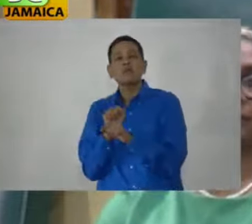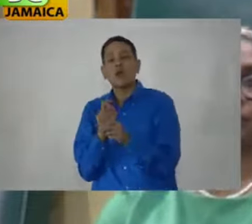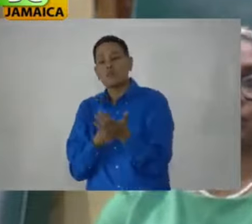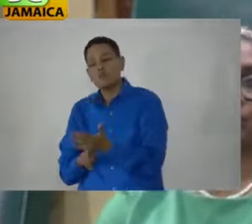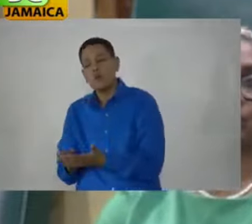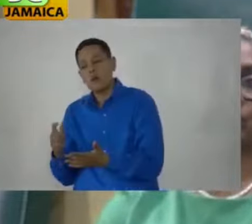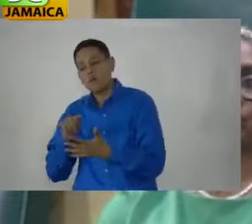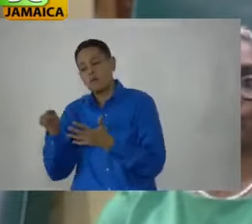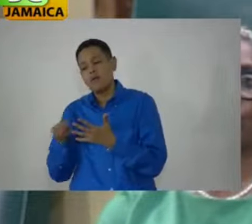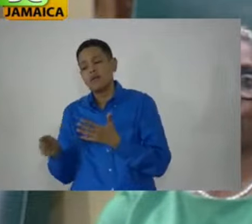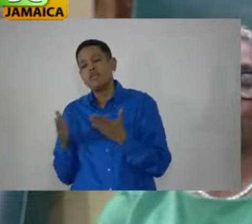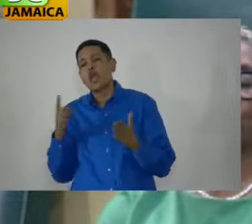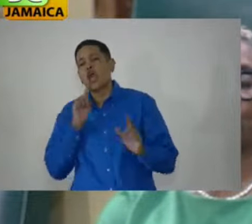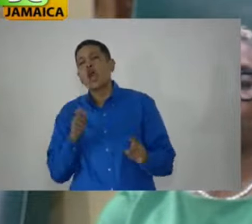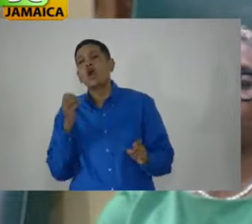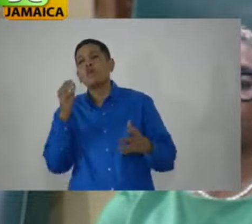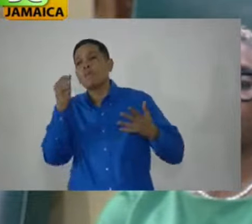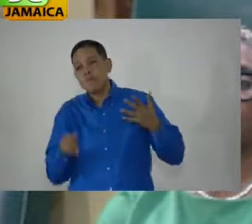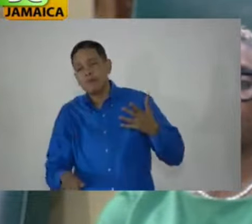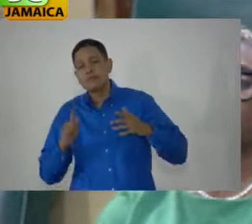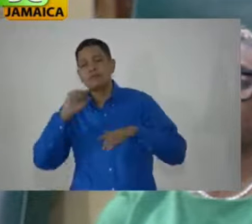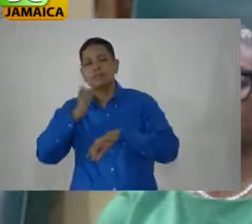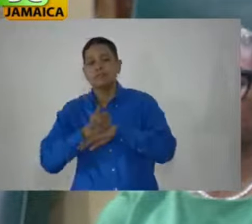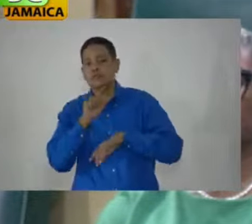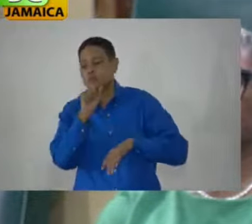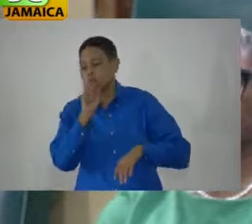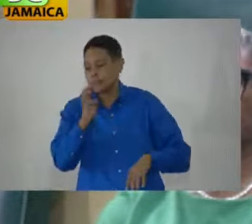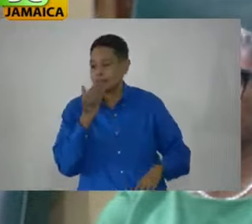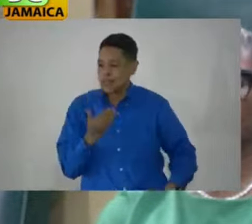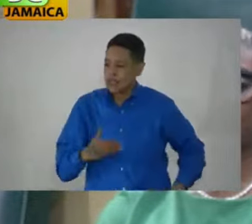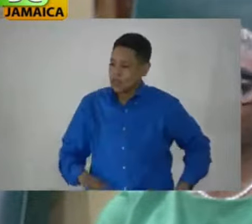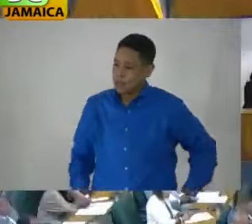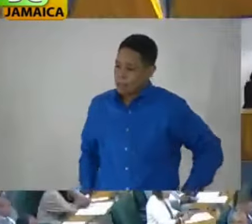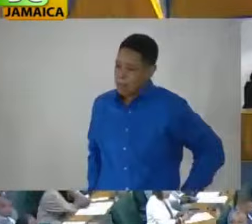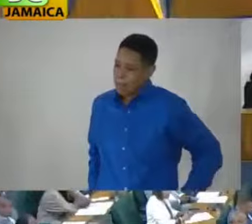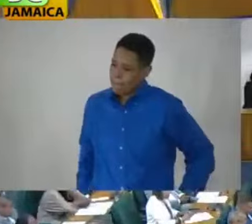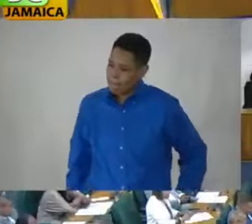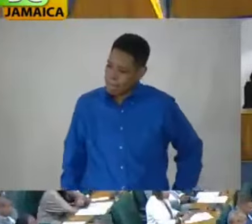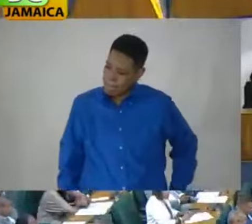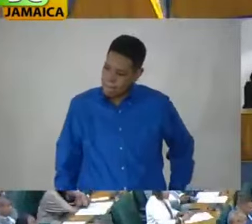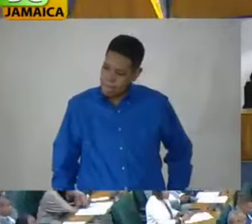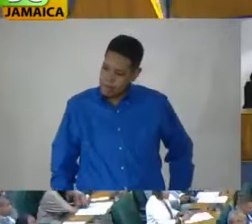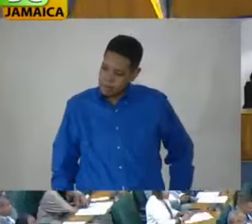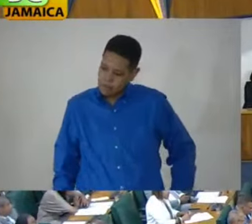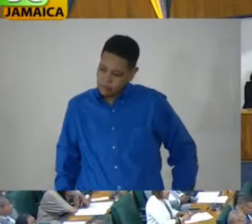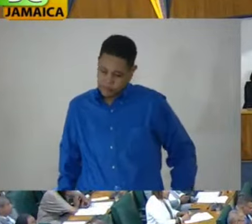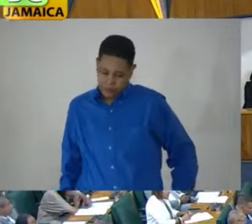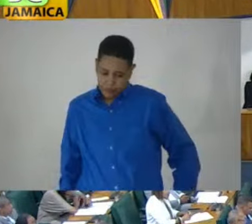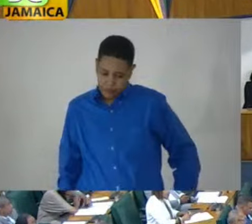General Order 2026. Thank you, Madam Speaker.